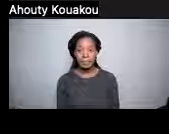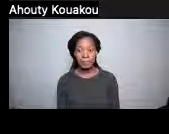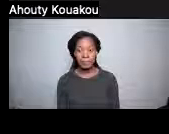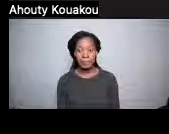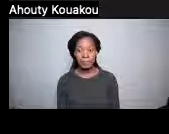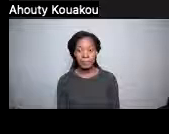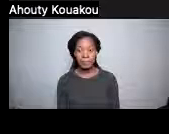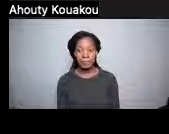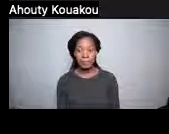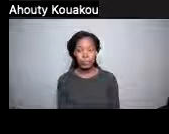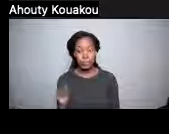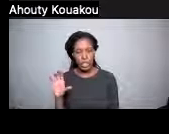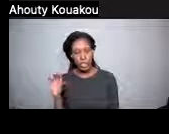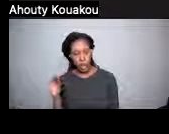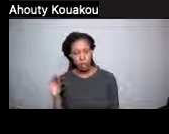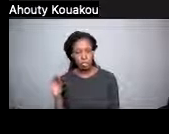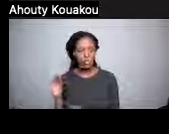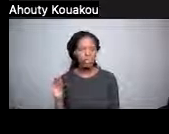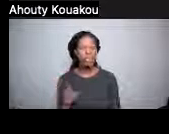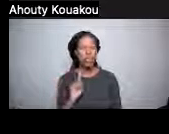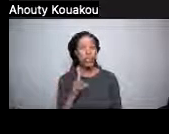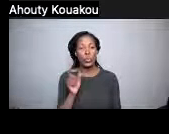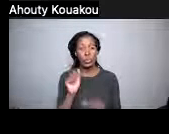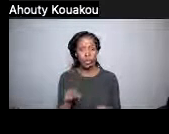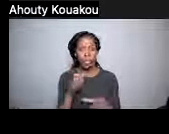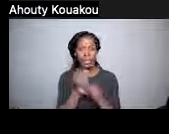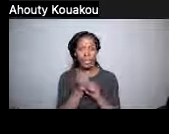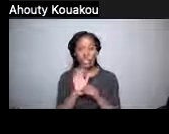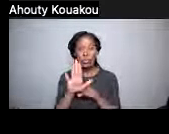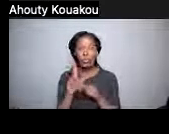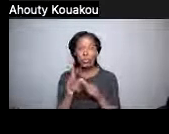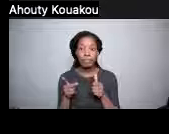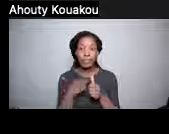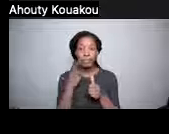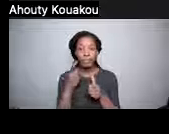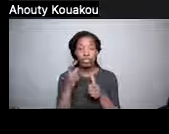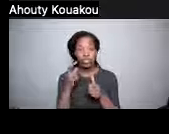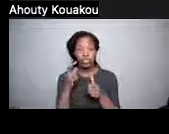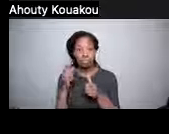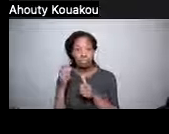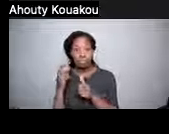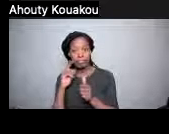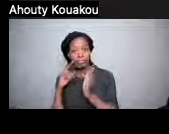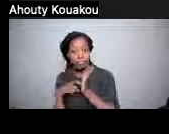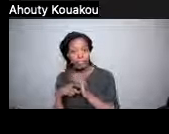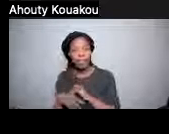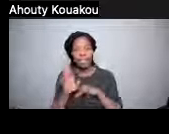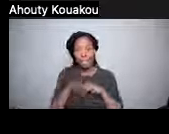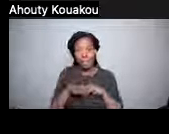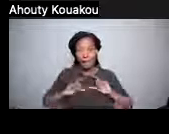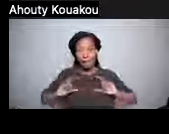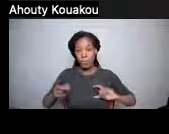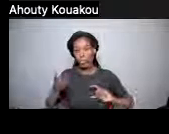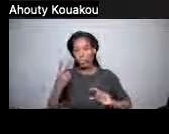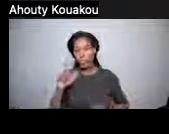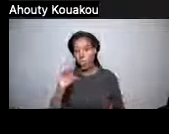diversability.mn.co, where you can get your first week free. Centered at the bottom are two logos, a